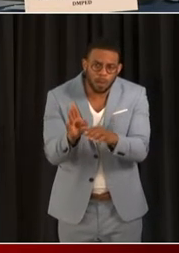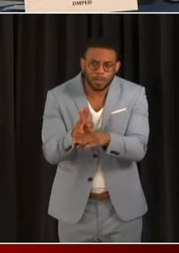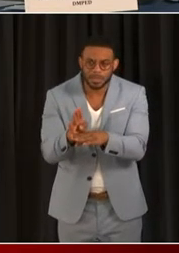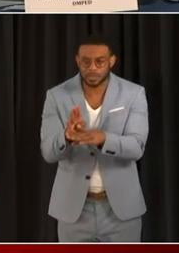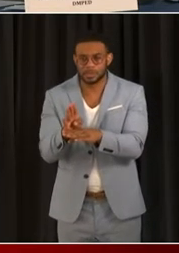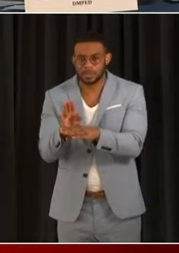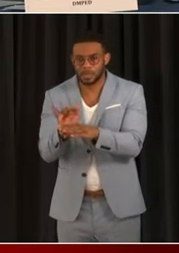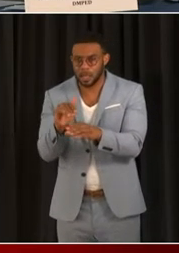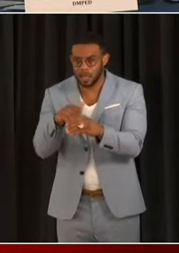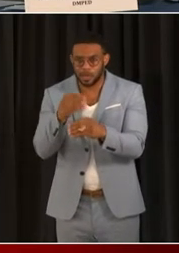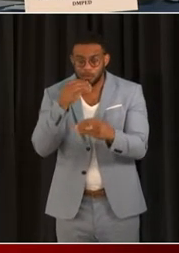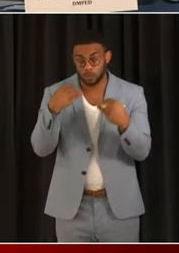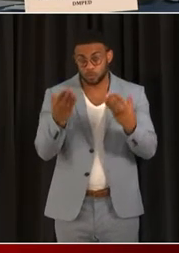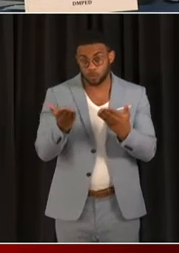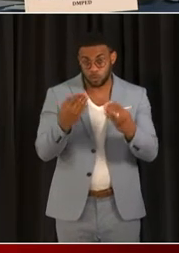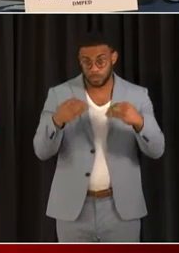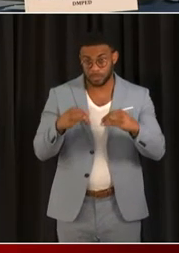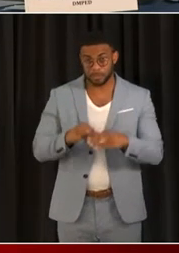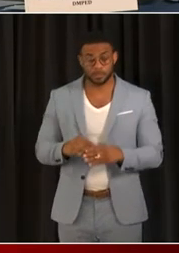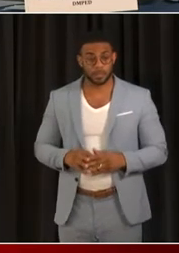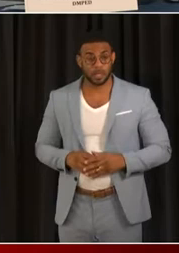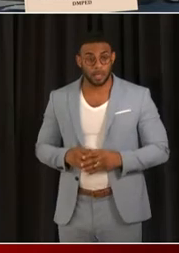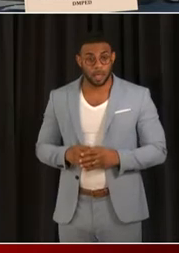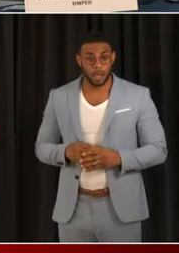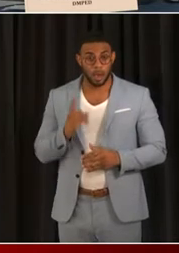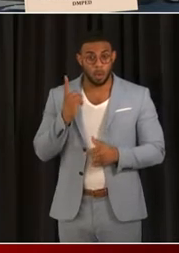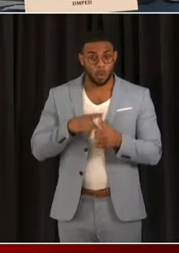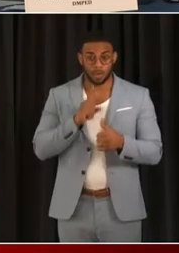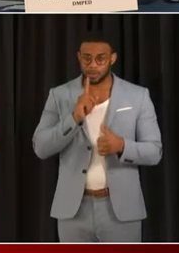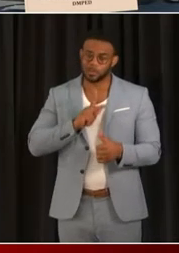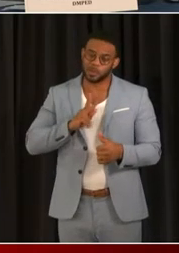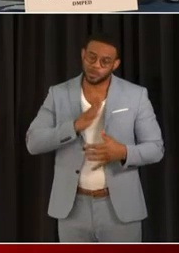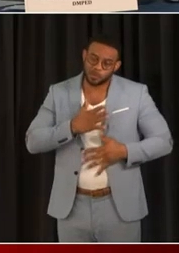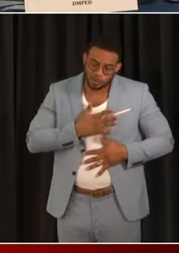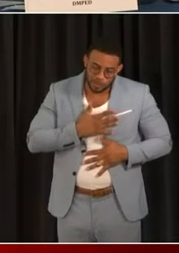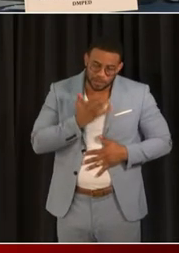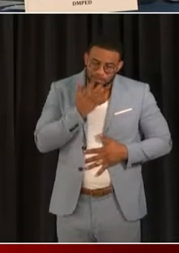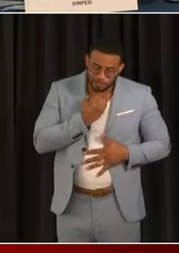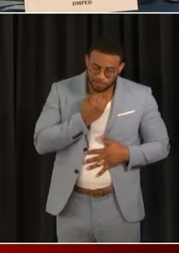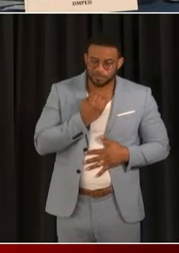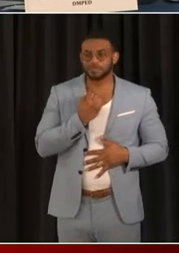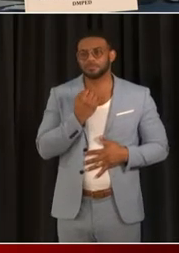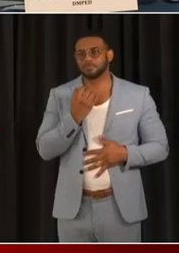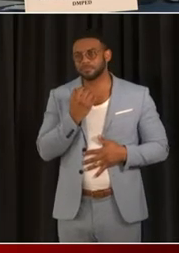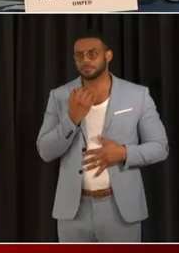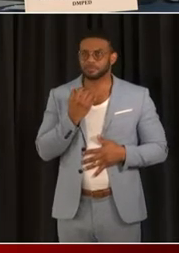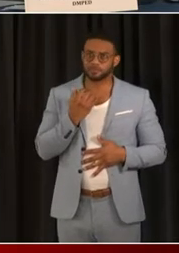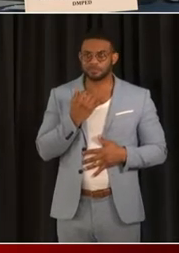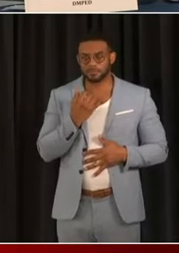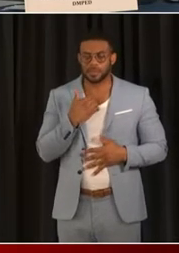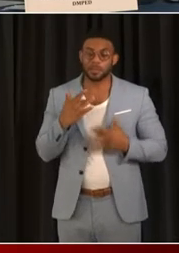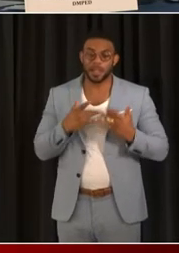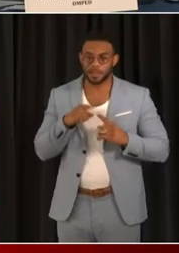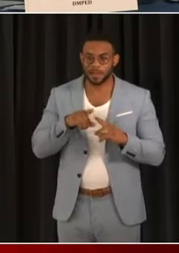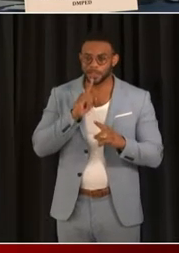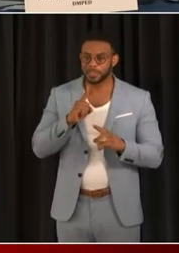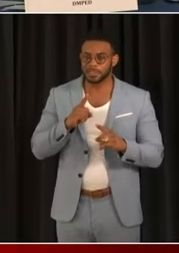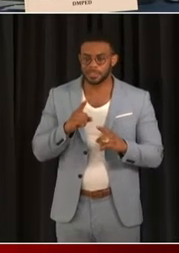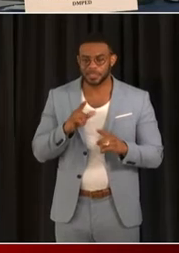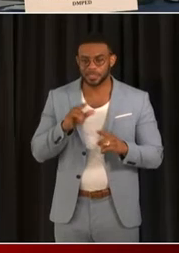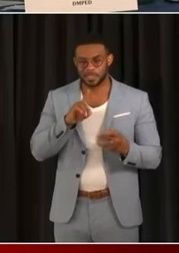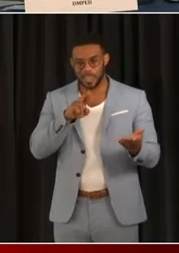small businesses that are in the food service industry. And one that is a personal, one that I'm personally excited